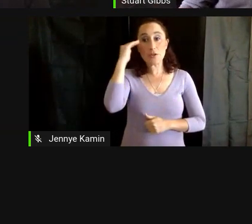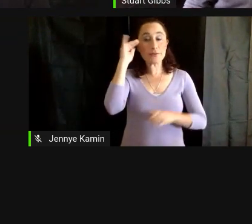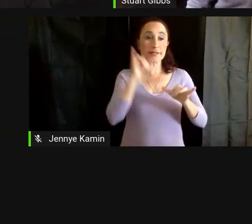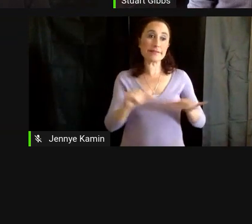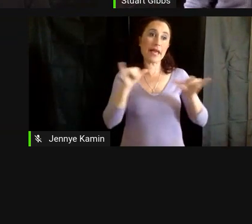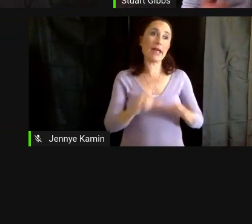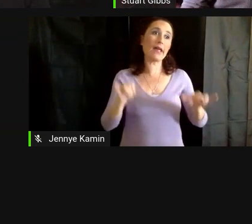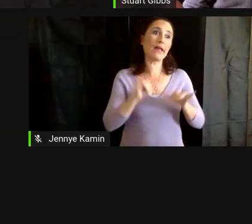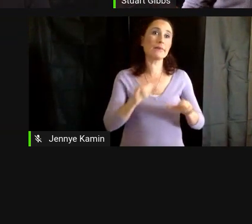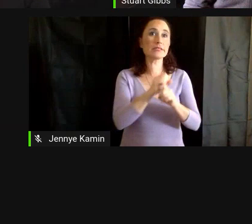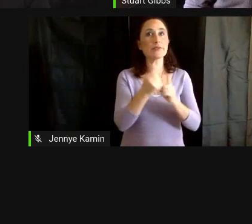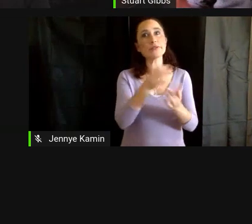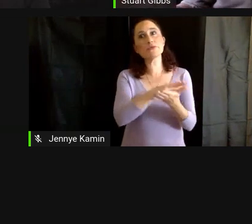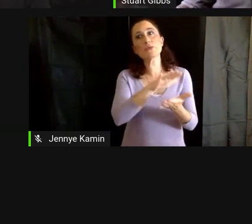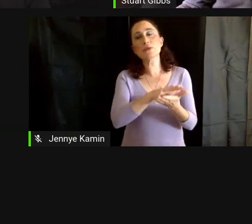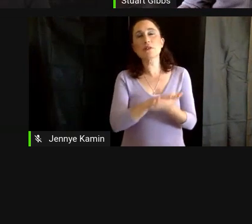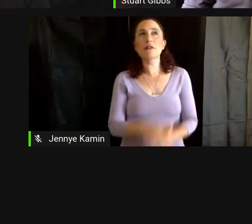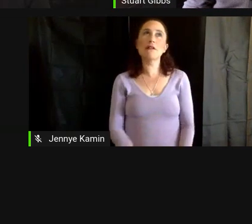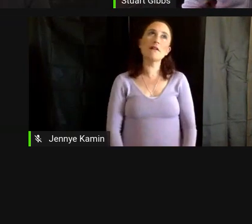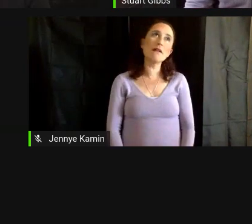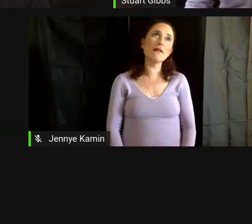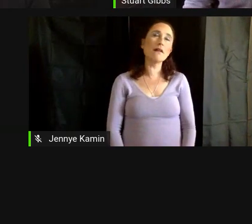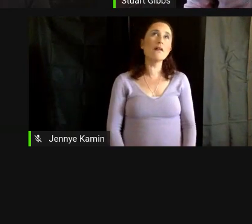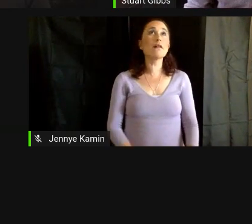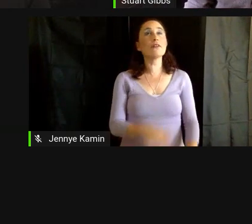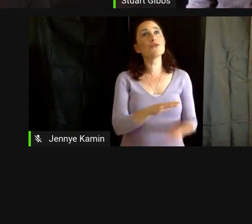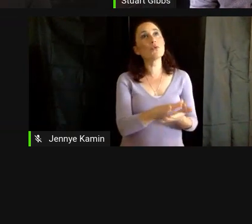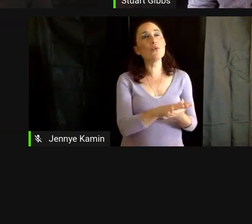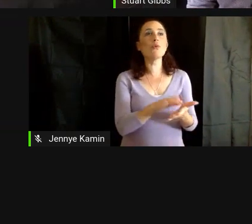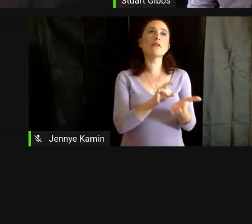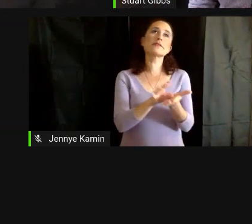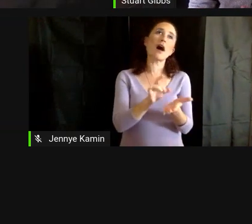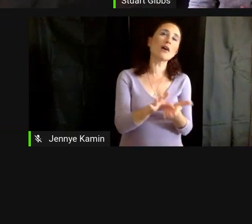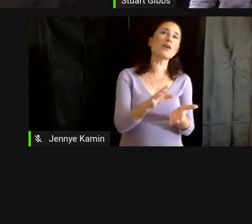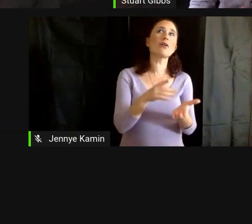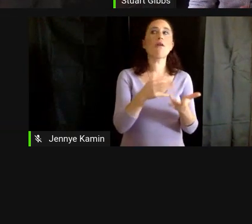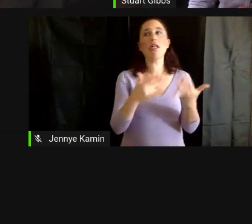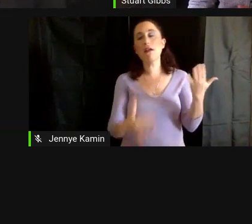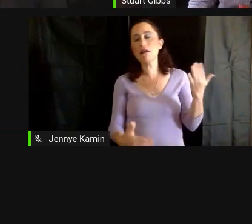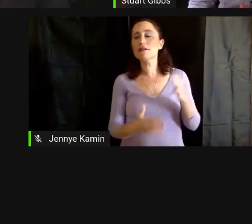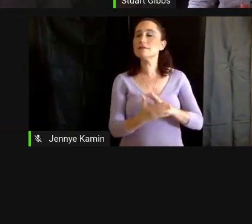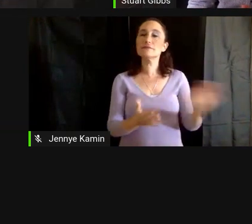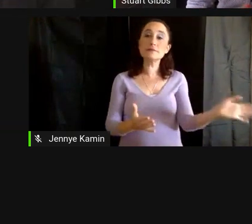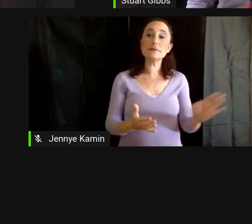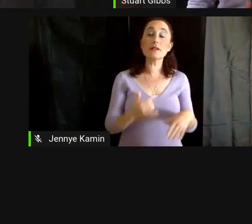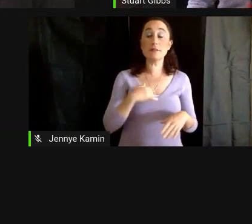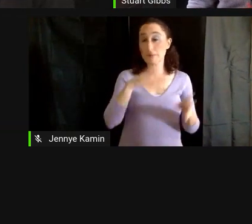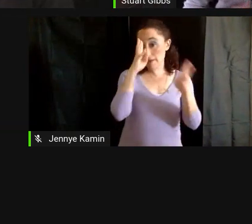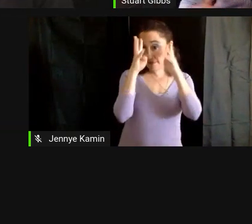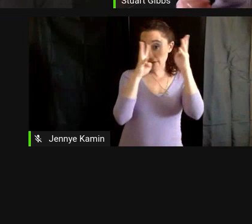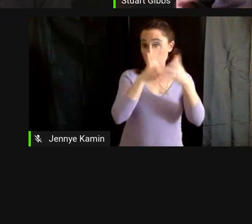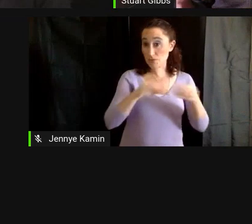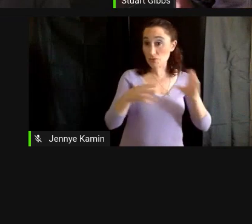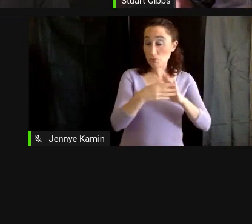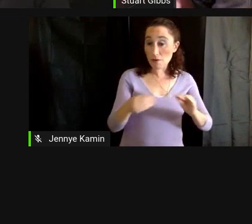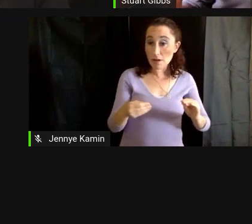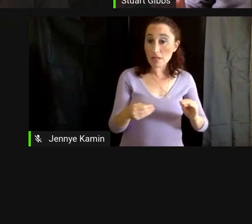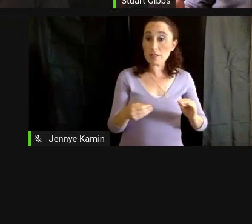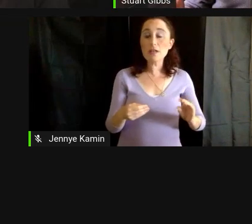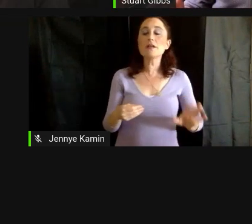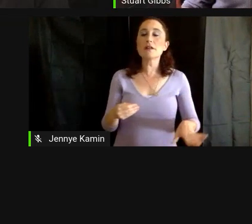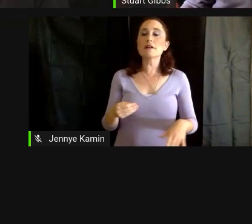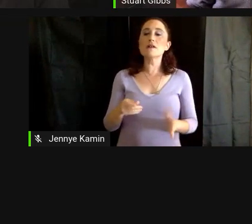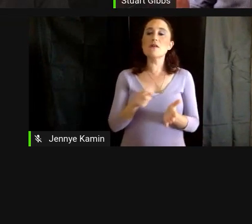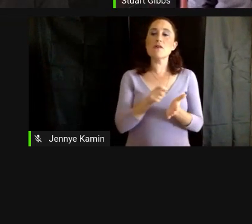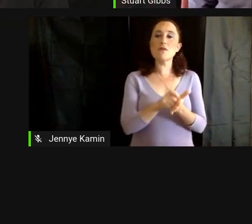is school. And if you write what you know, it's just about school or your soccer team or something like that. So when I'm coming up with plots, I like to